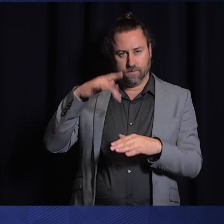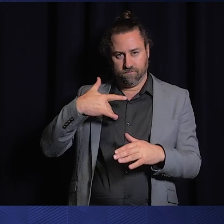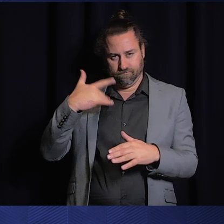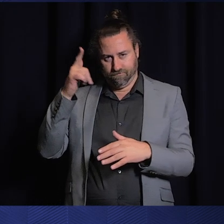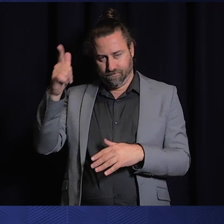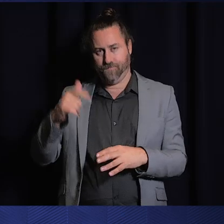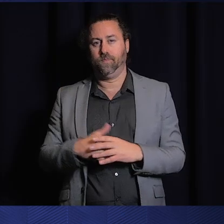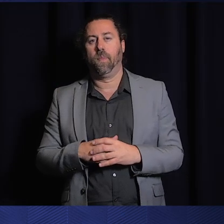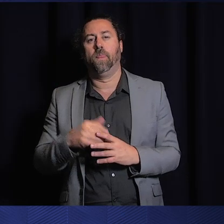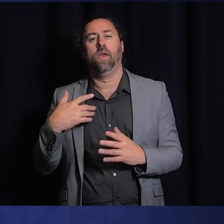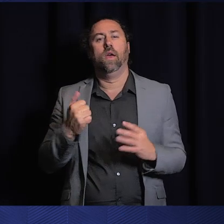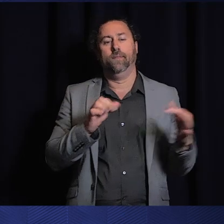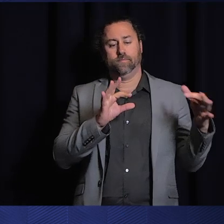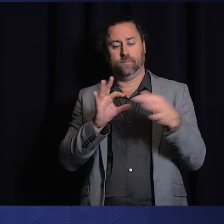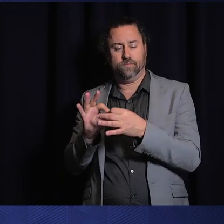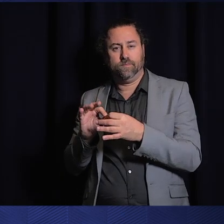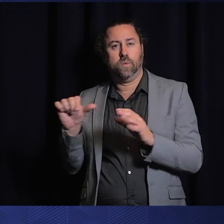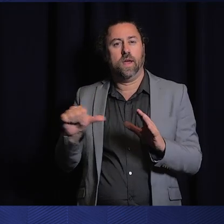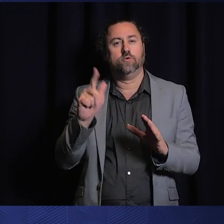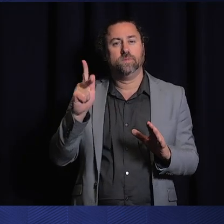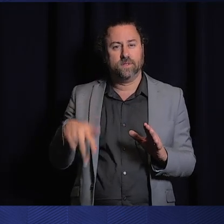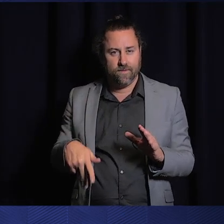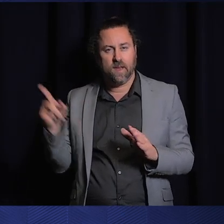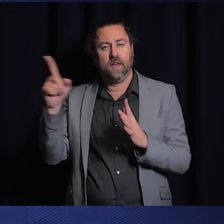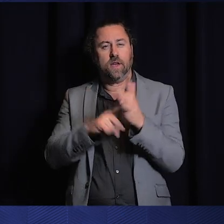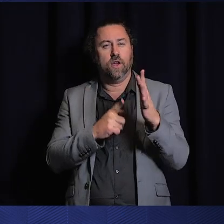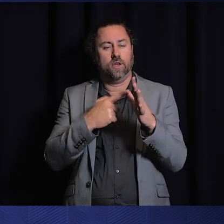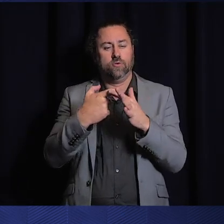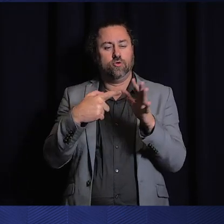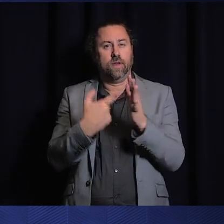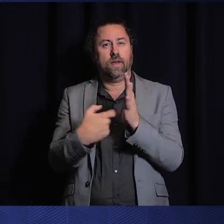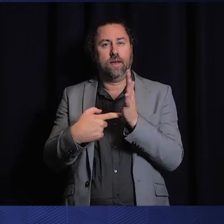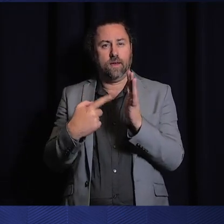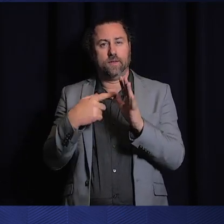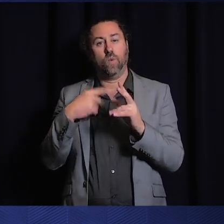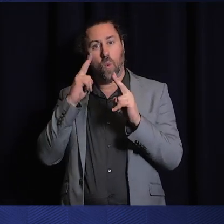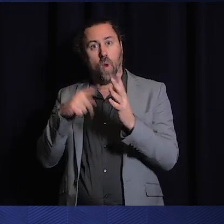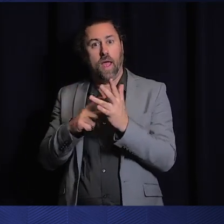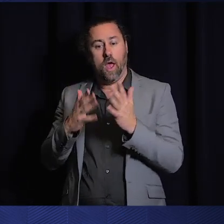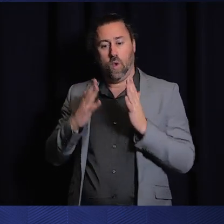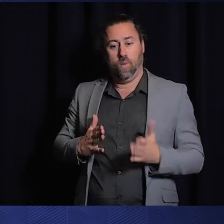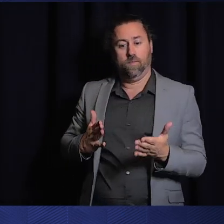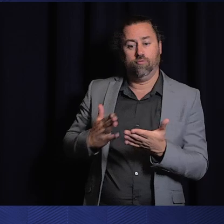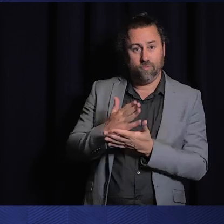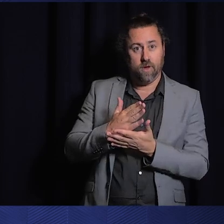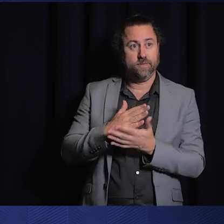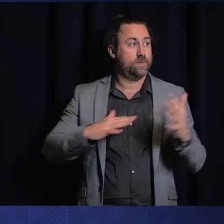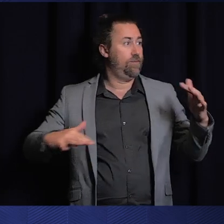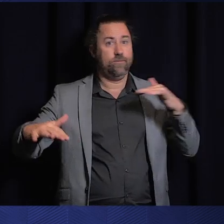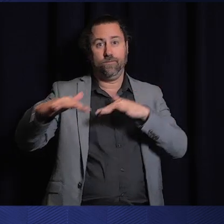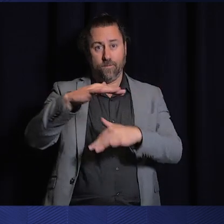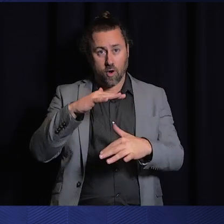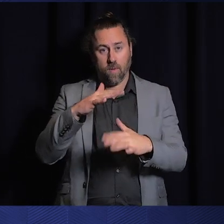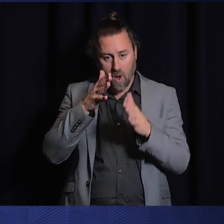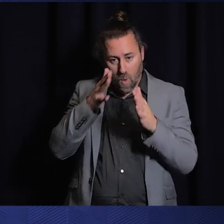our regional Asia-Pacific office based in Jakarta, where we focus on human rights and environment, with a particular focus